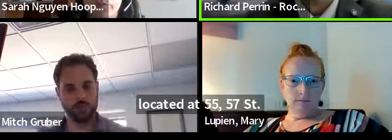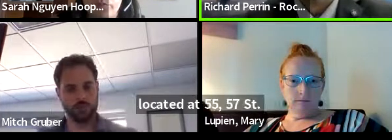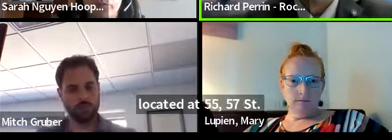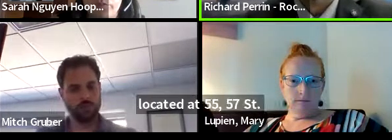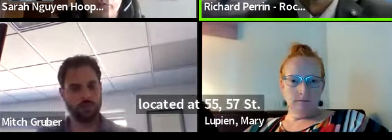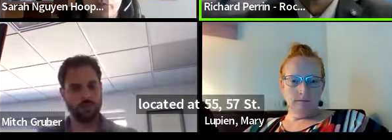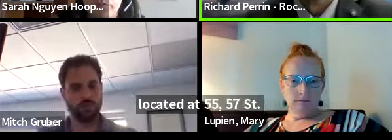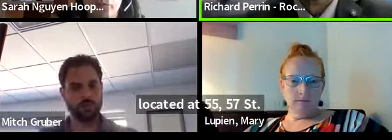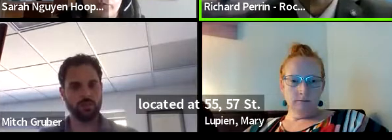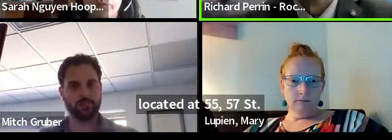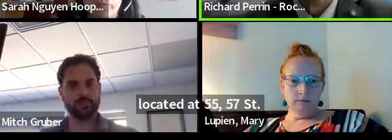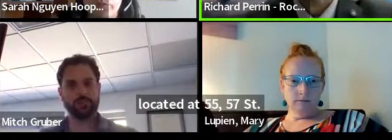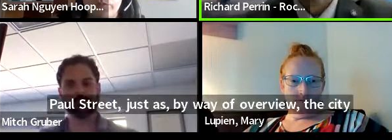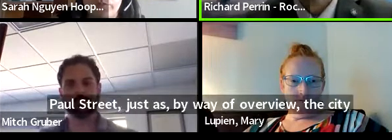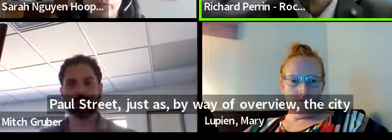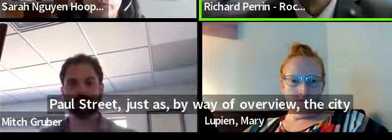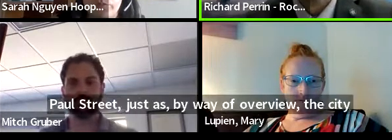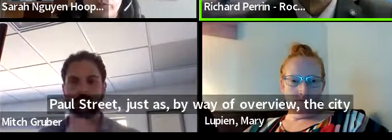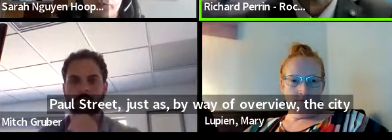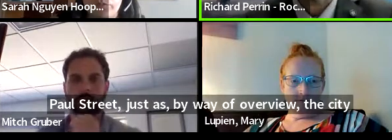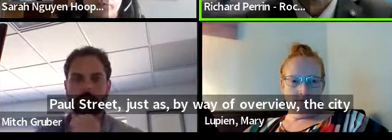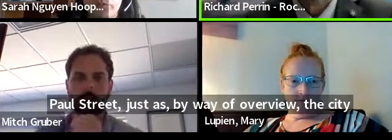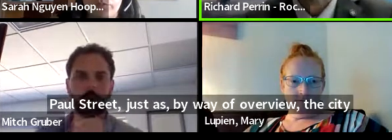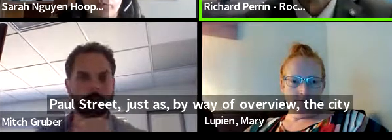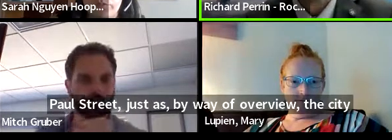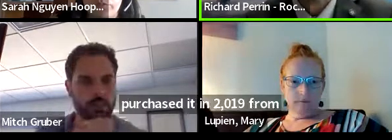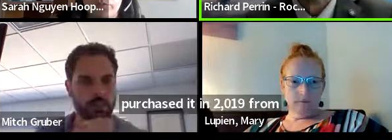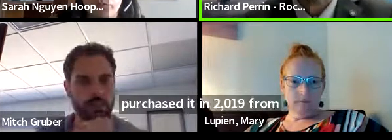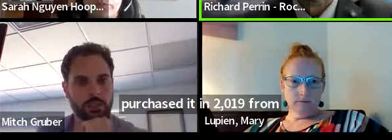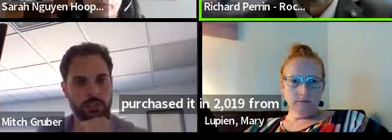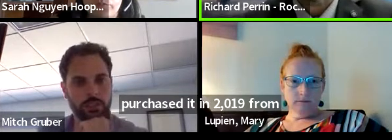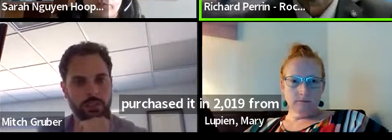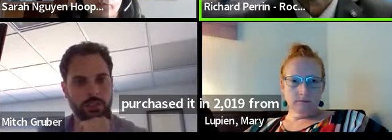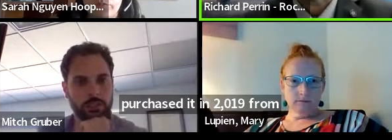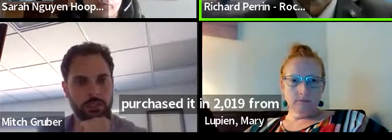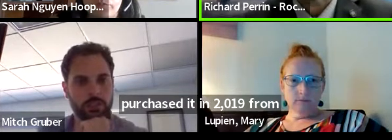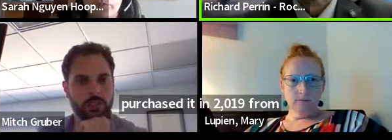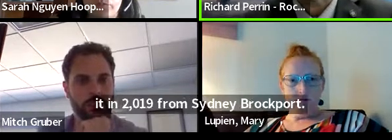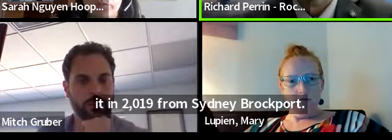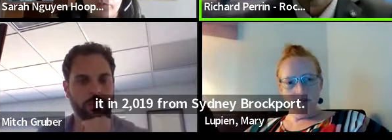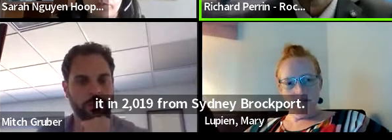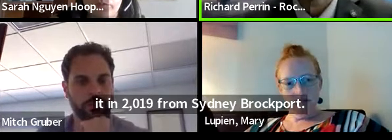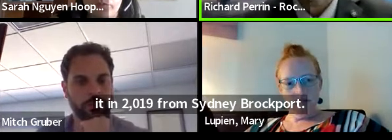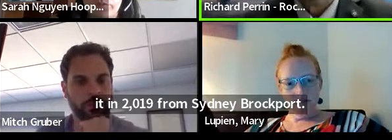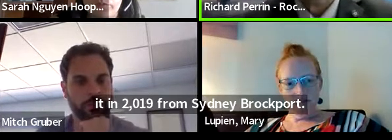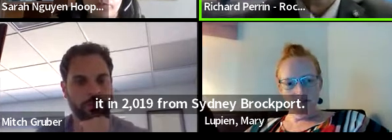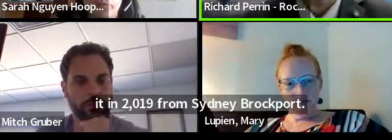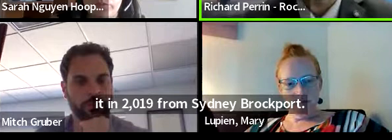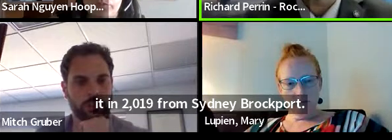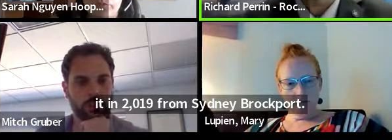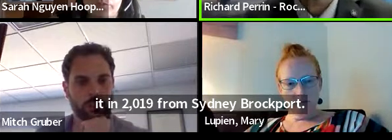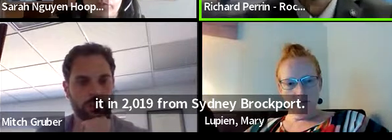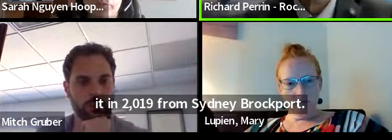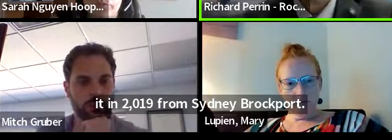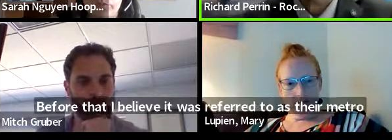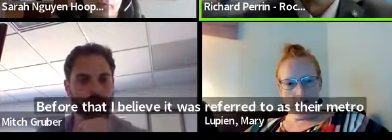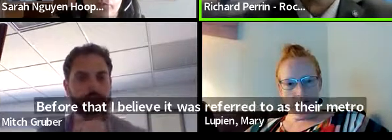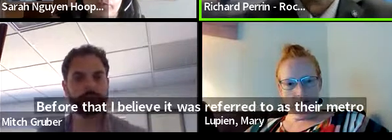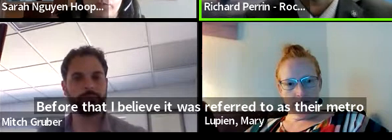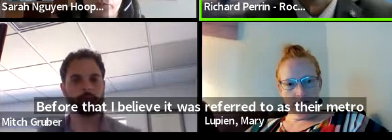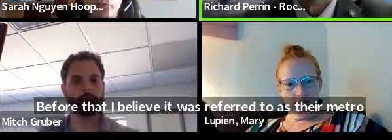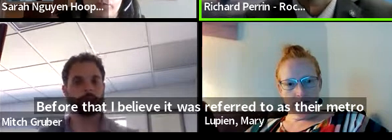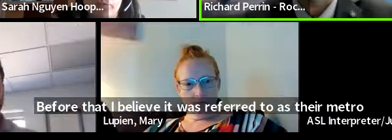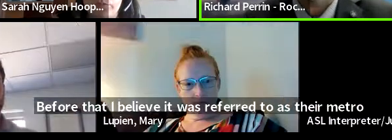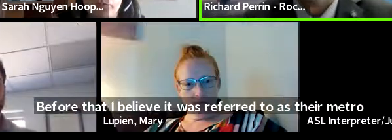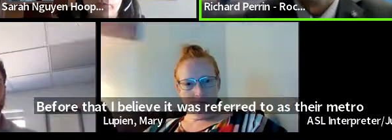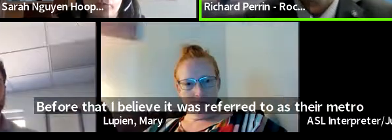city purchased it in 2019 from SUNY Brockport. Before that, I believe it was referred to as their Metro Center. It's a very interesting building,